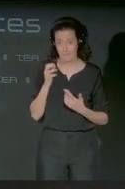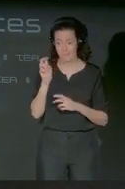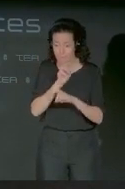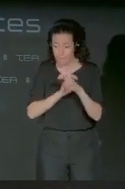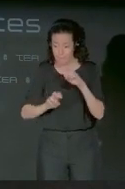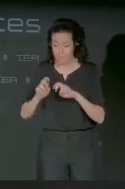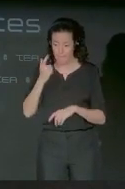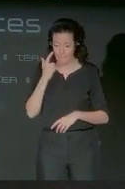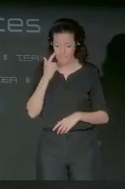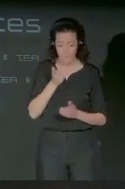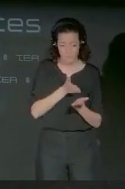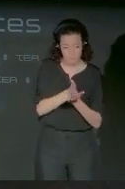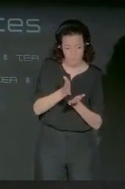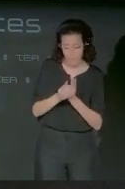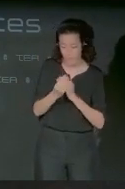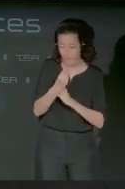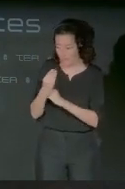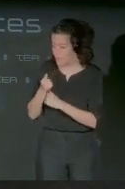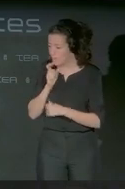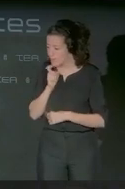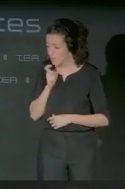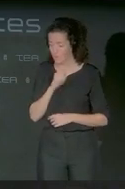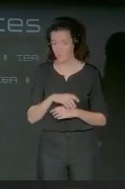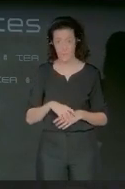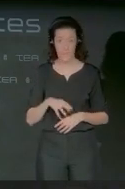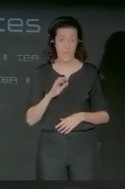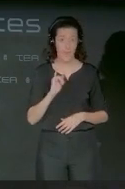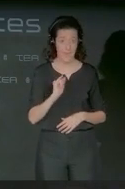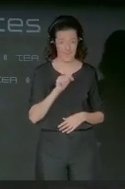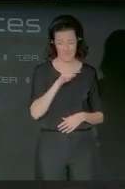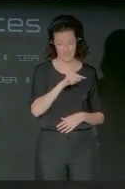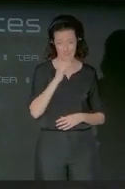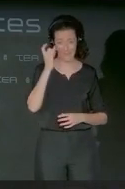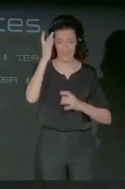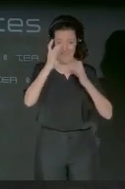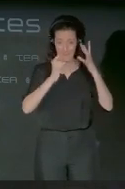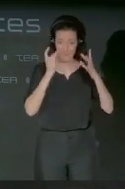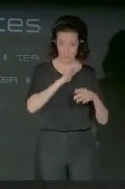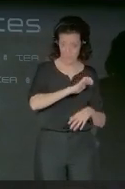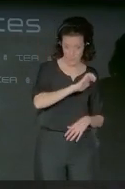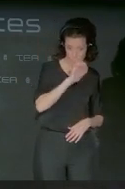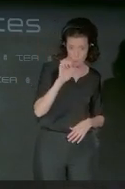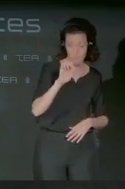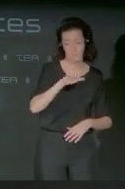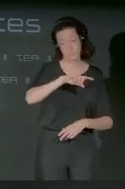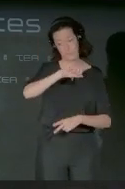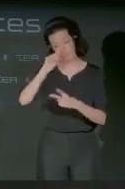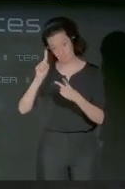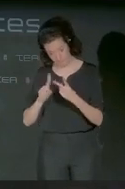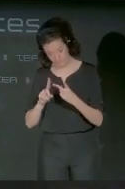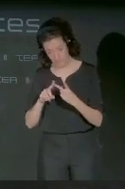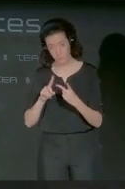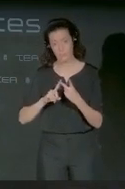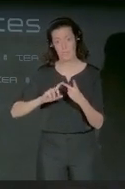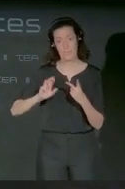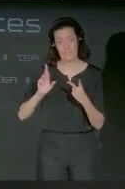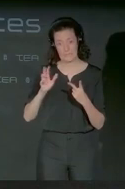but also beyond Creative Europe, also Horizon Europe for research and innovation, and the financial